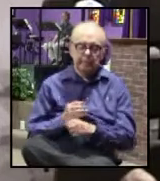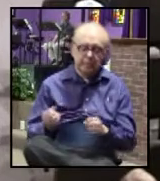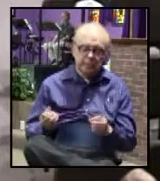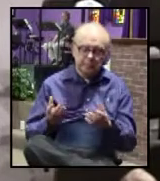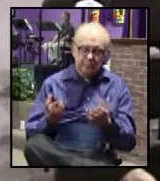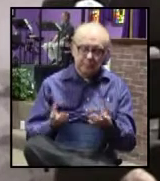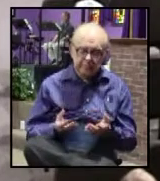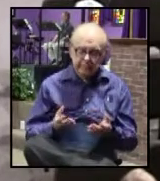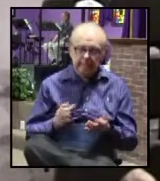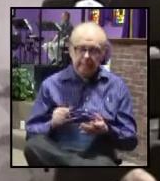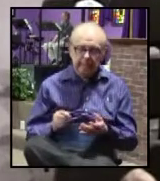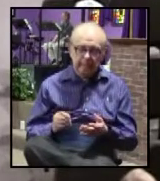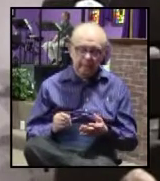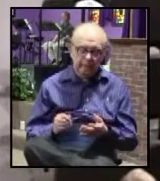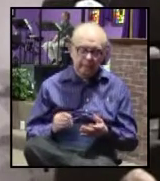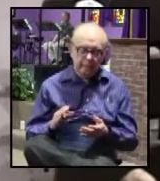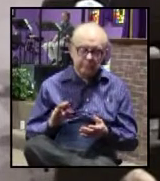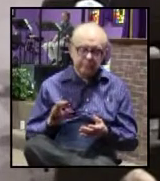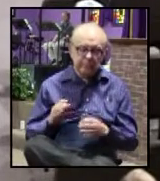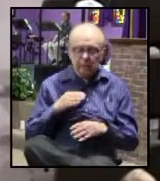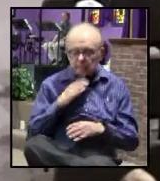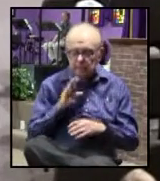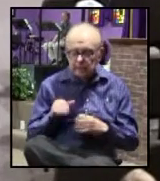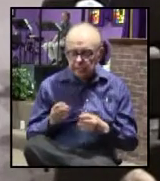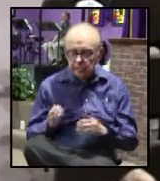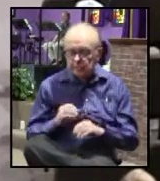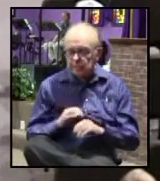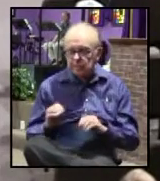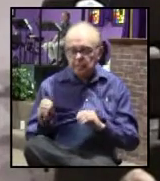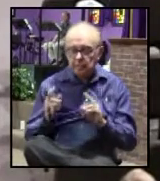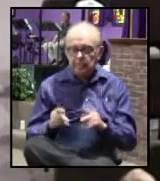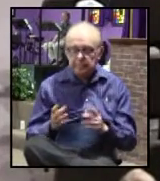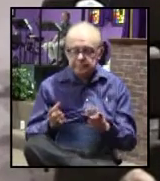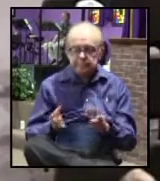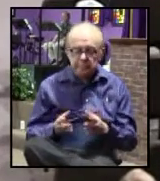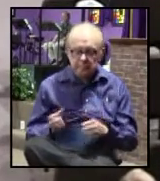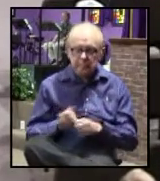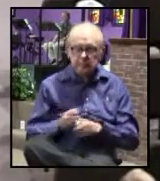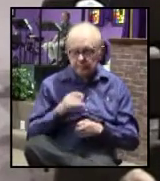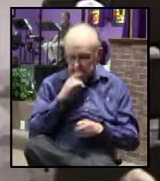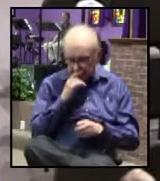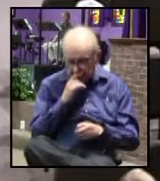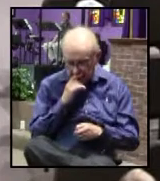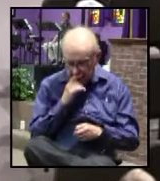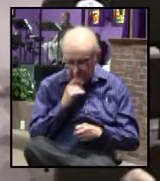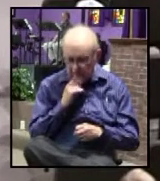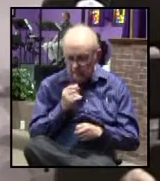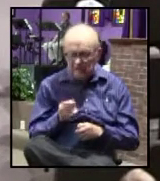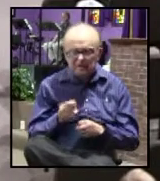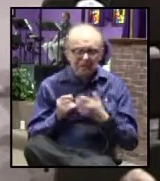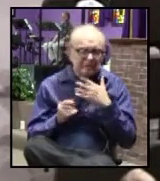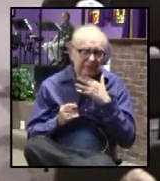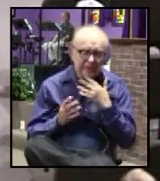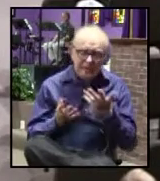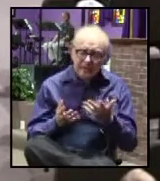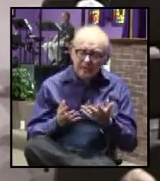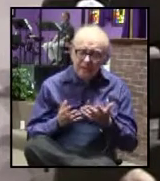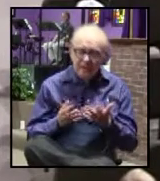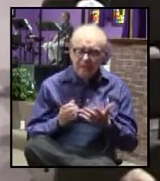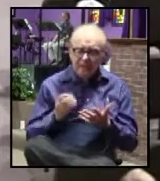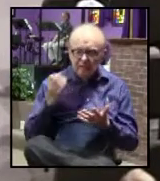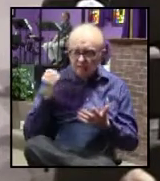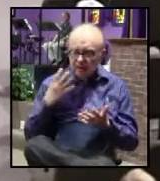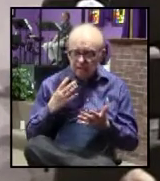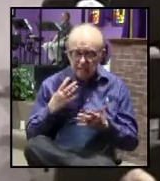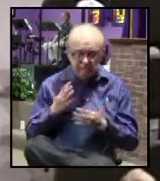to do the dirty jobs that no one else wants to do. To go get that kid who is sticky and grimy and who hasn't showered